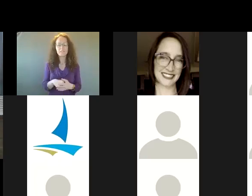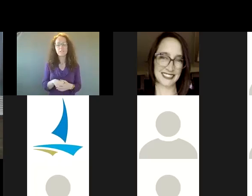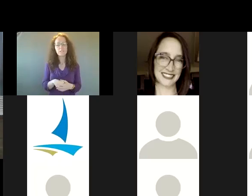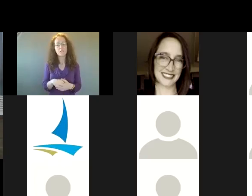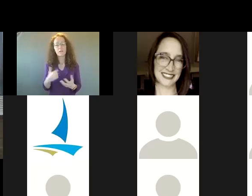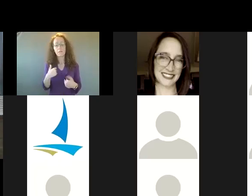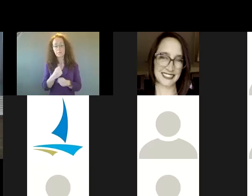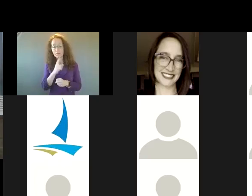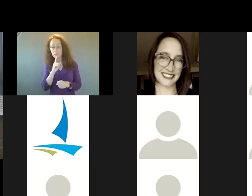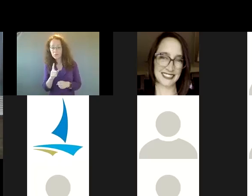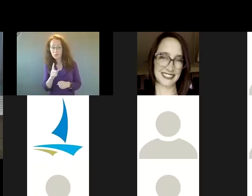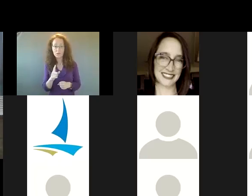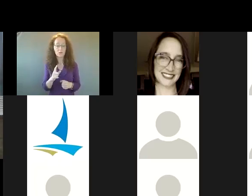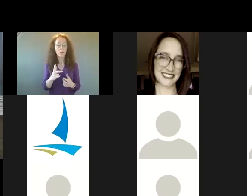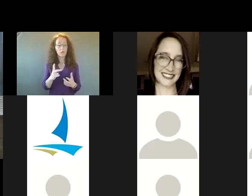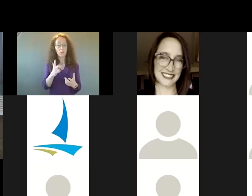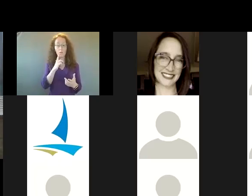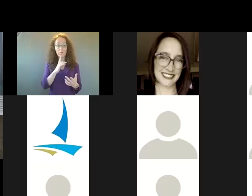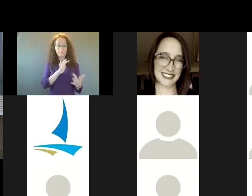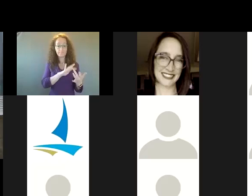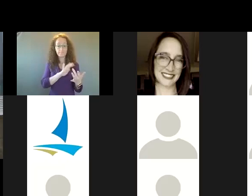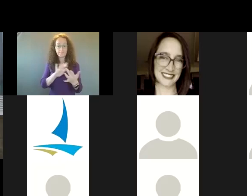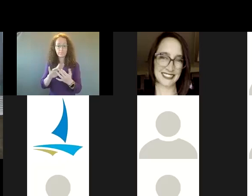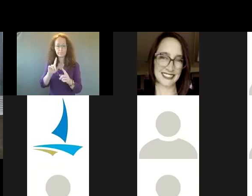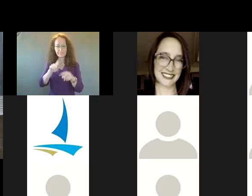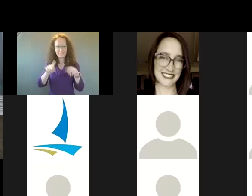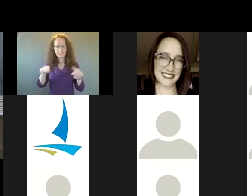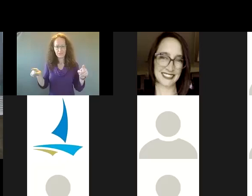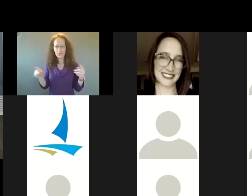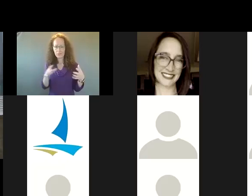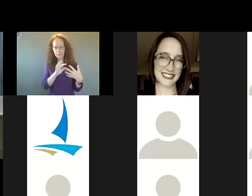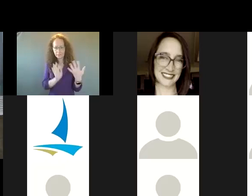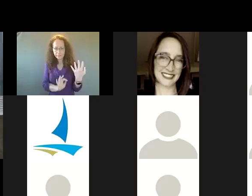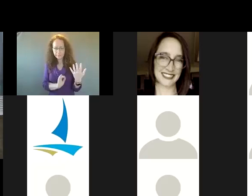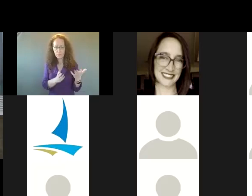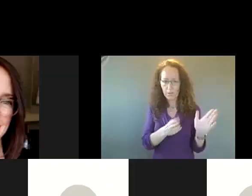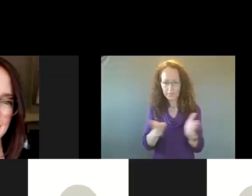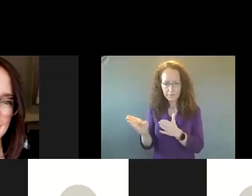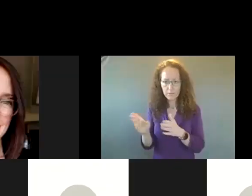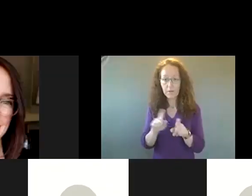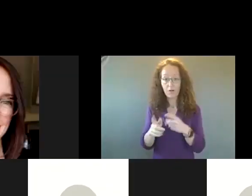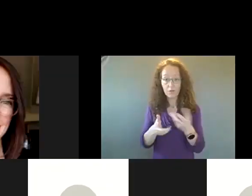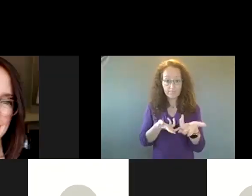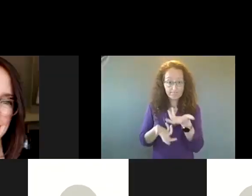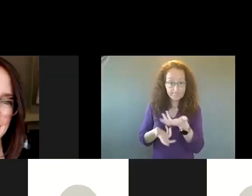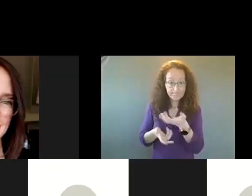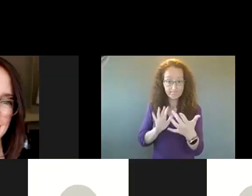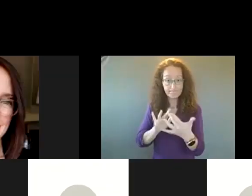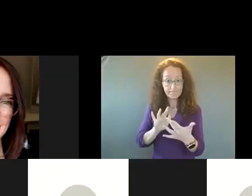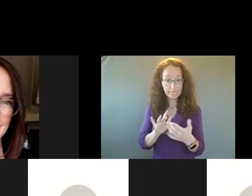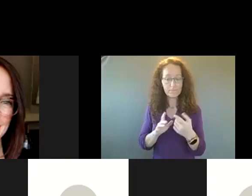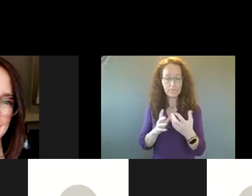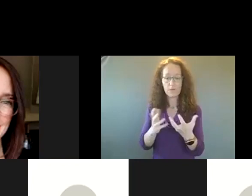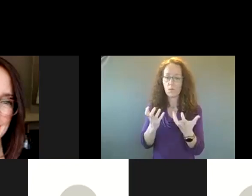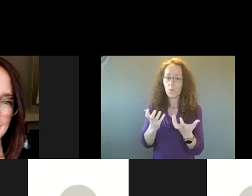variety of methods to engage, but also that we're, um, providing engagement, um, that is, um, wanted,